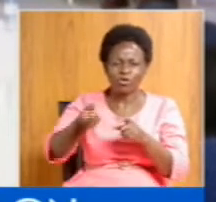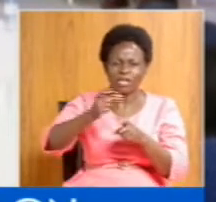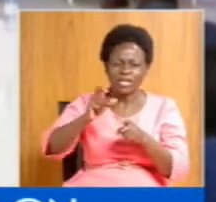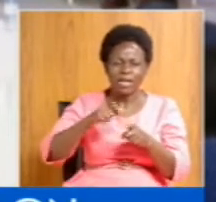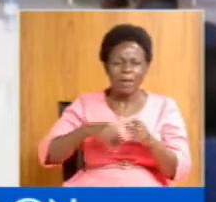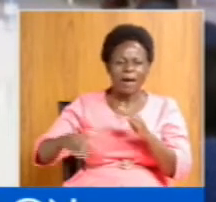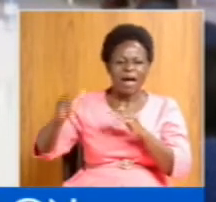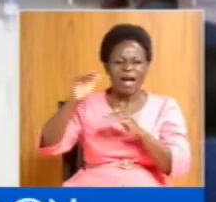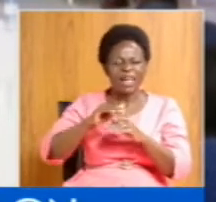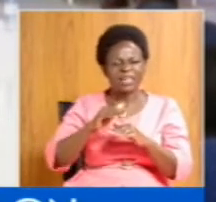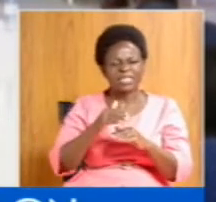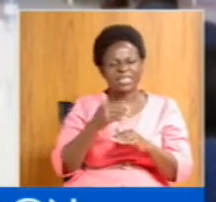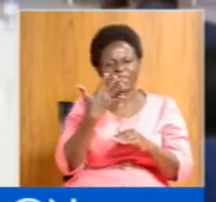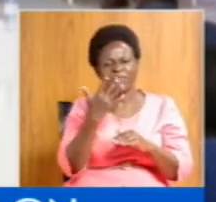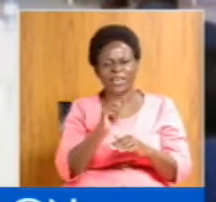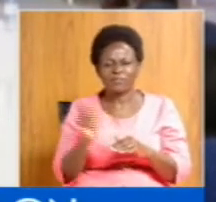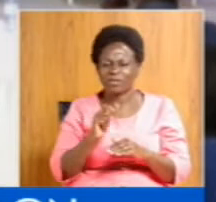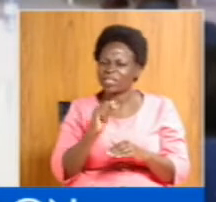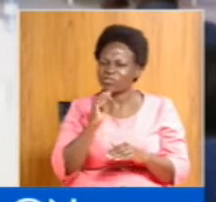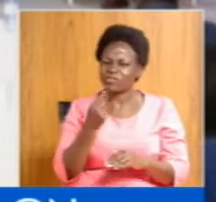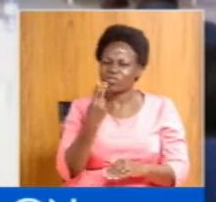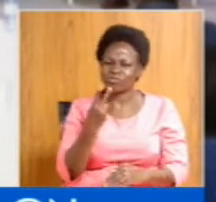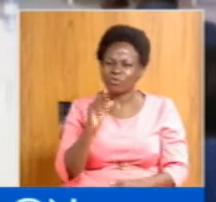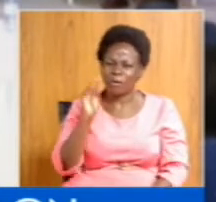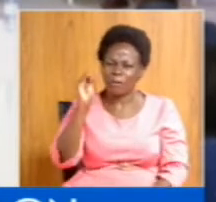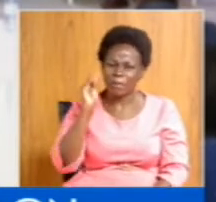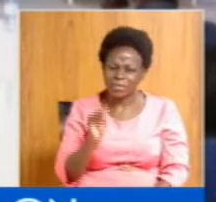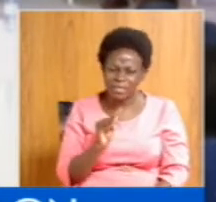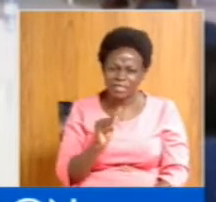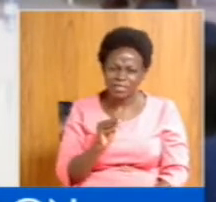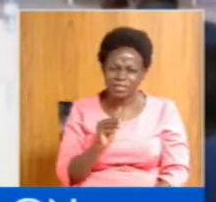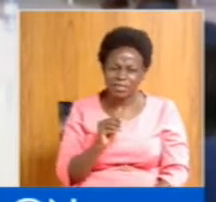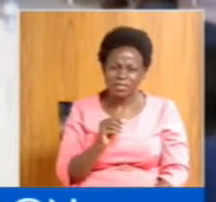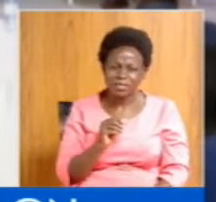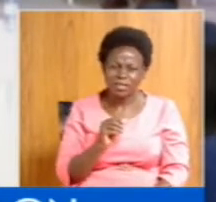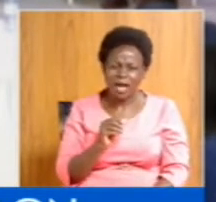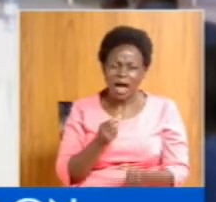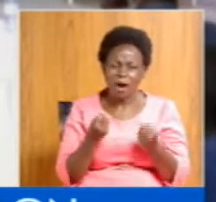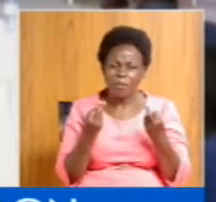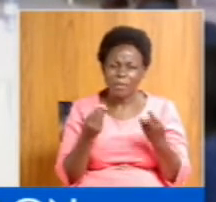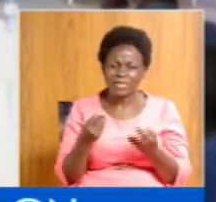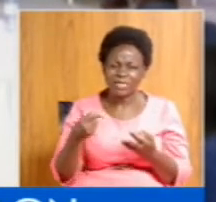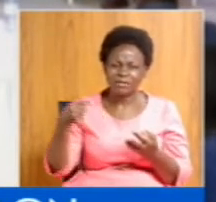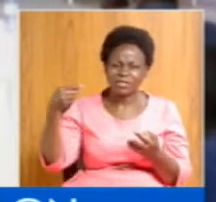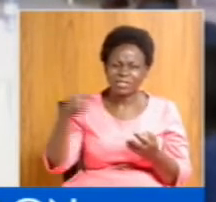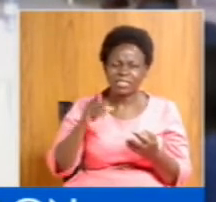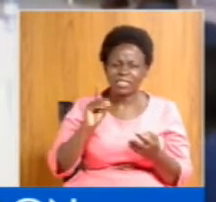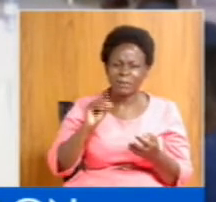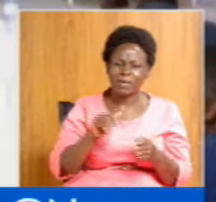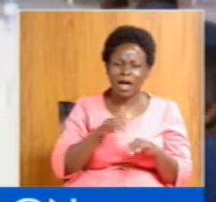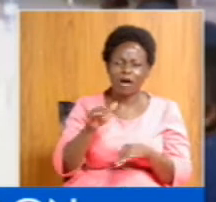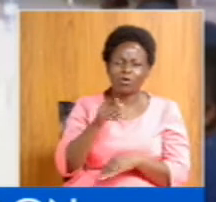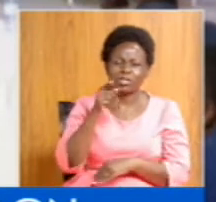highest is like 5 trillion and that's not 2% okay so it is more okay how much of GDP have we paid according